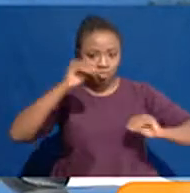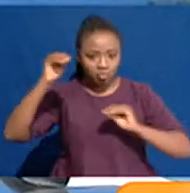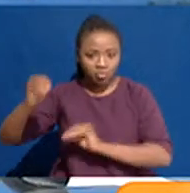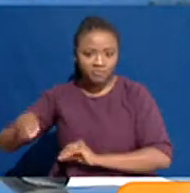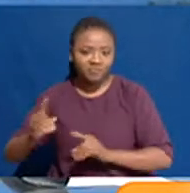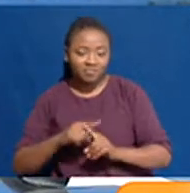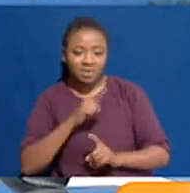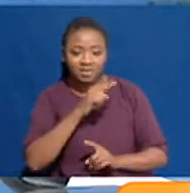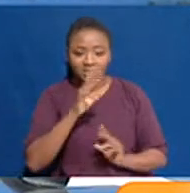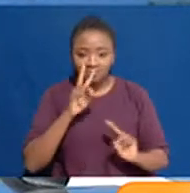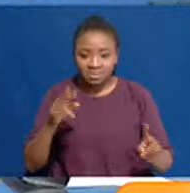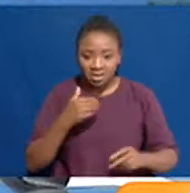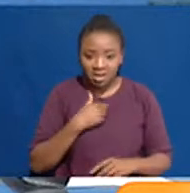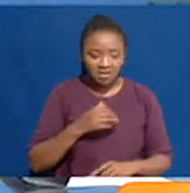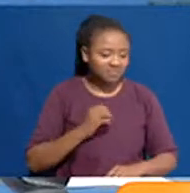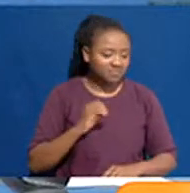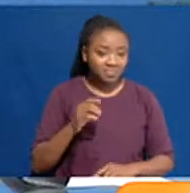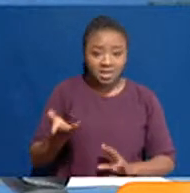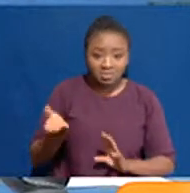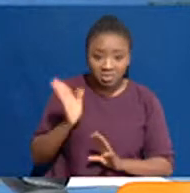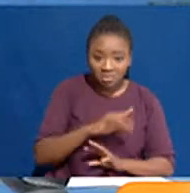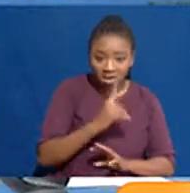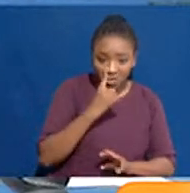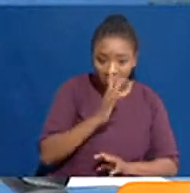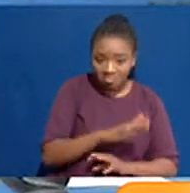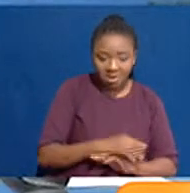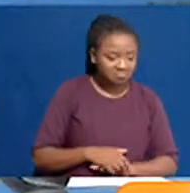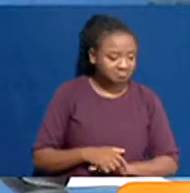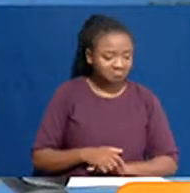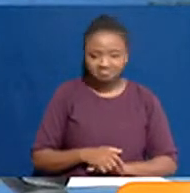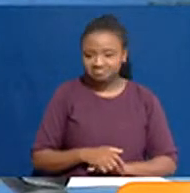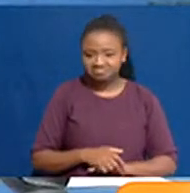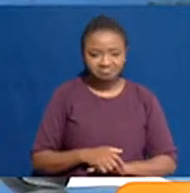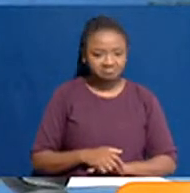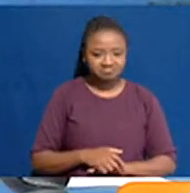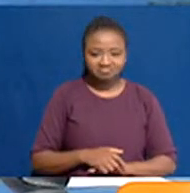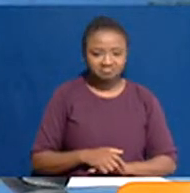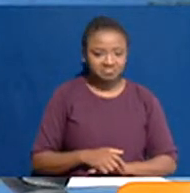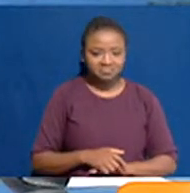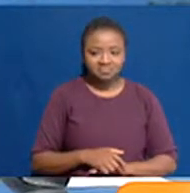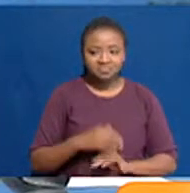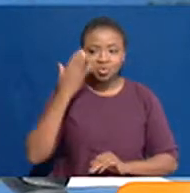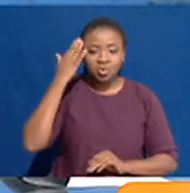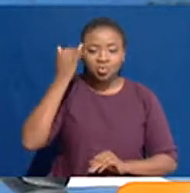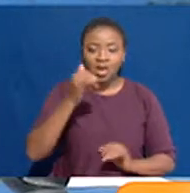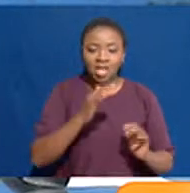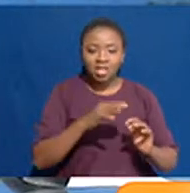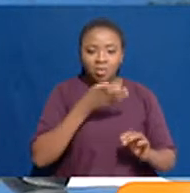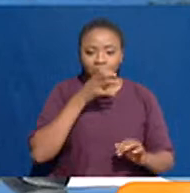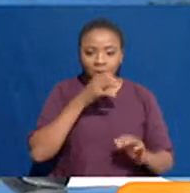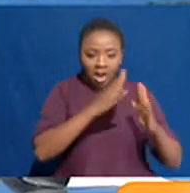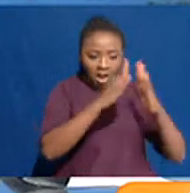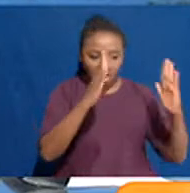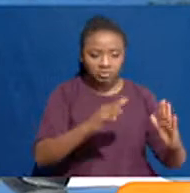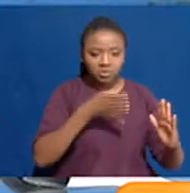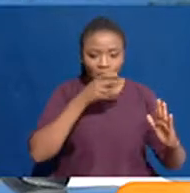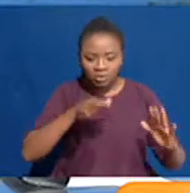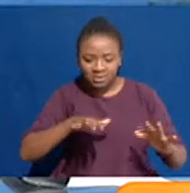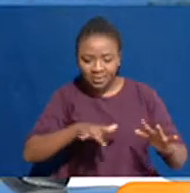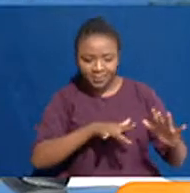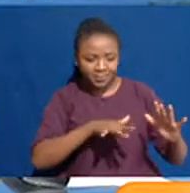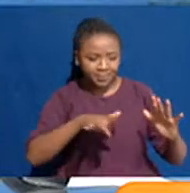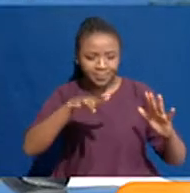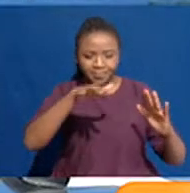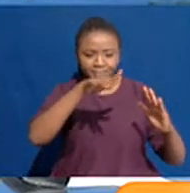their plight, and hope of them ever returning to their homes is dwindling by the day. After their houses were swallowed by the lake, Baringo waters,